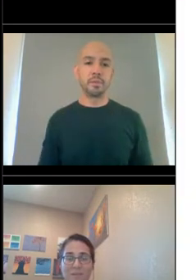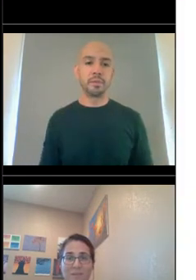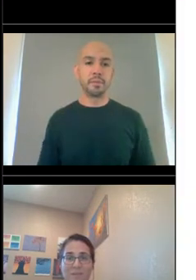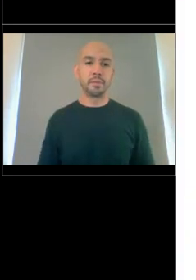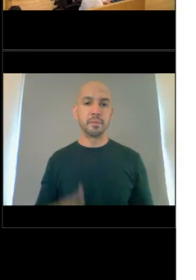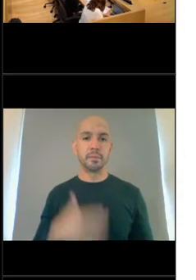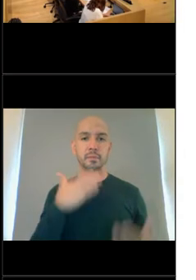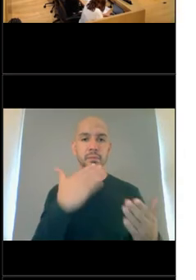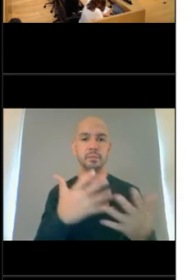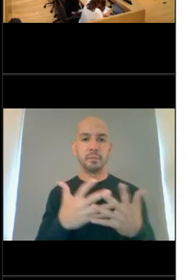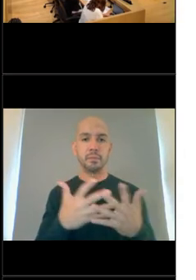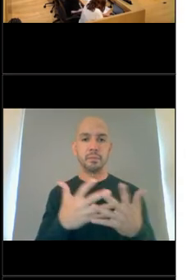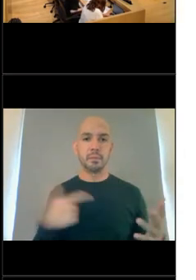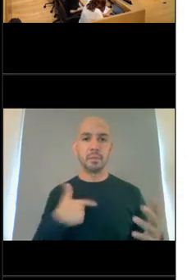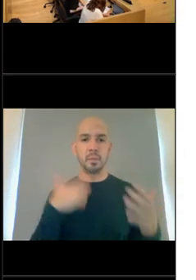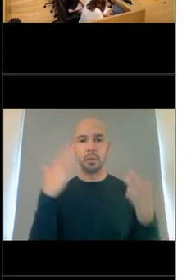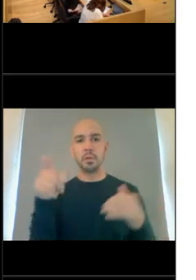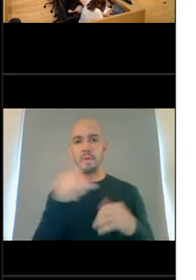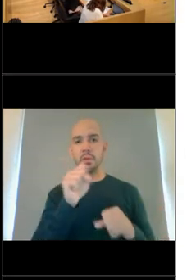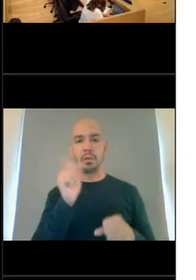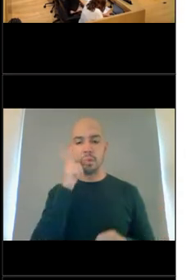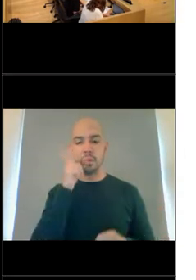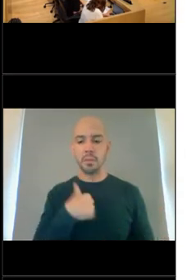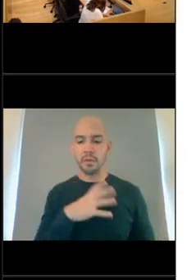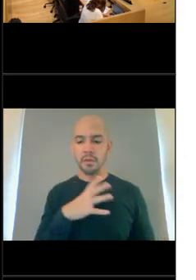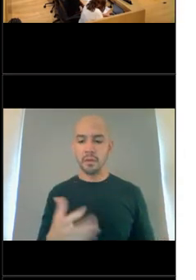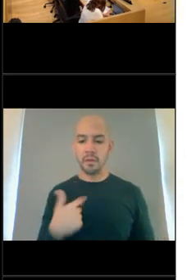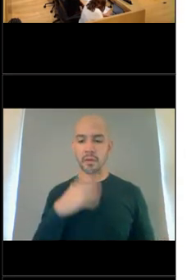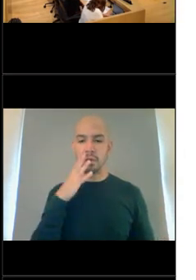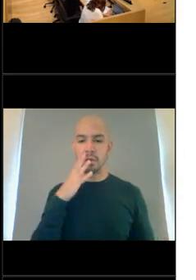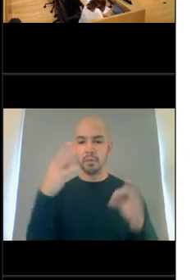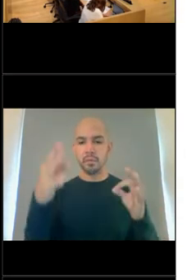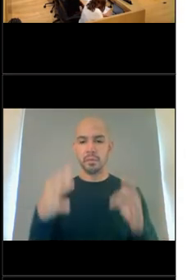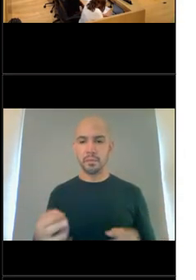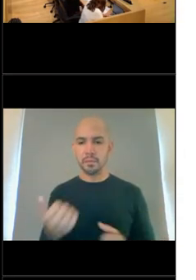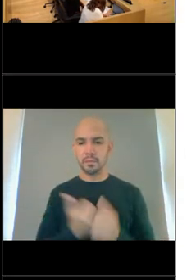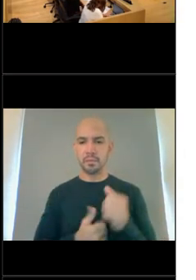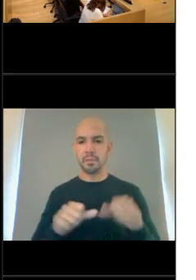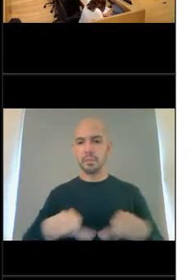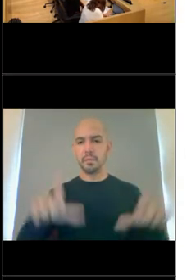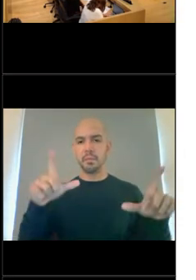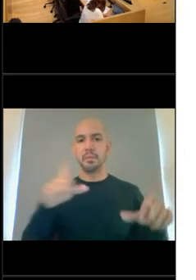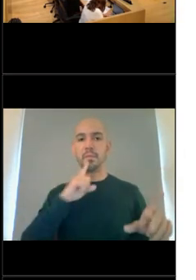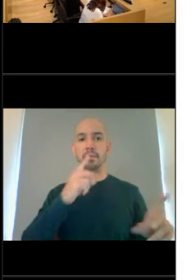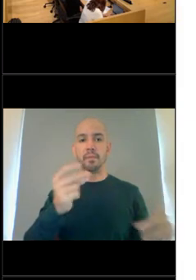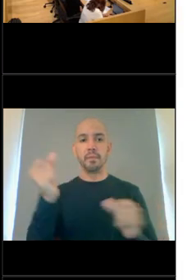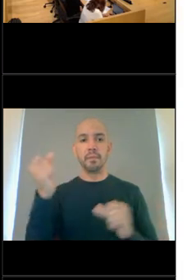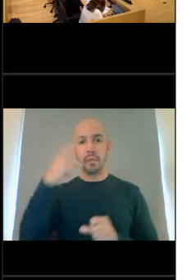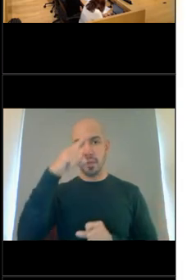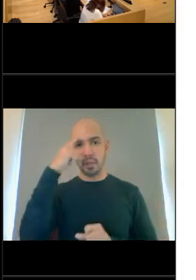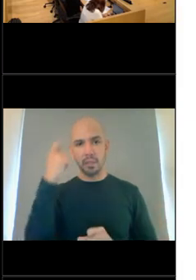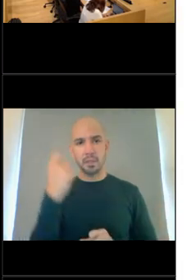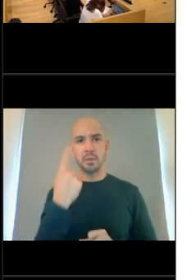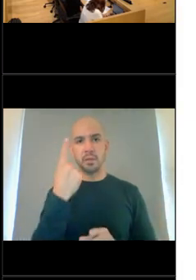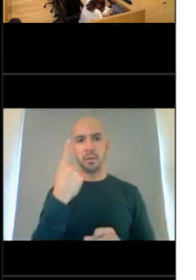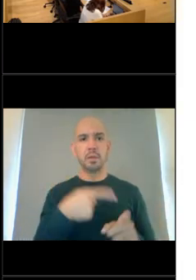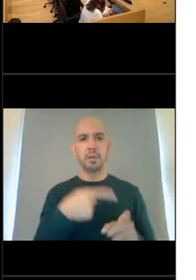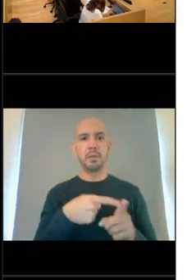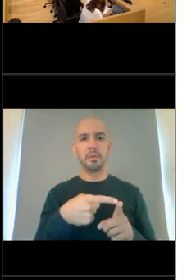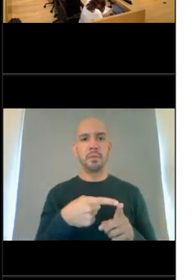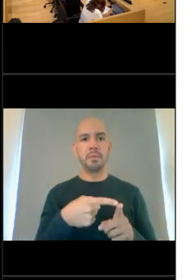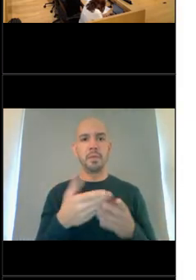thank you very much and i hope everybody can hear me fine i'll go through these slides fairly quickly because i think um i'm one of the main things between you and dinner